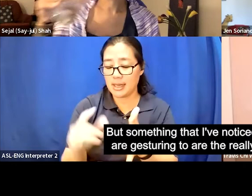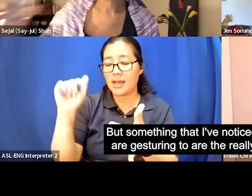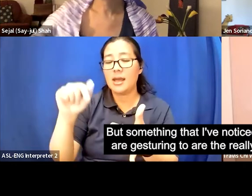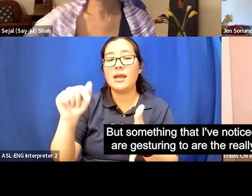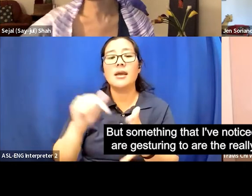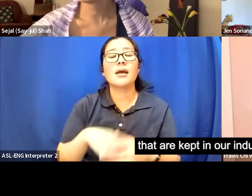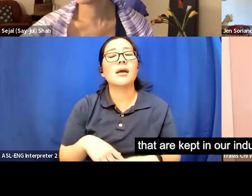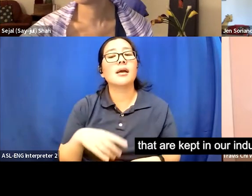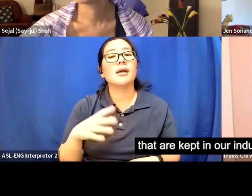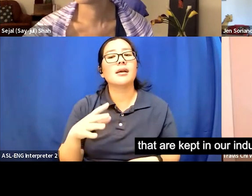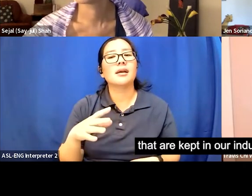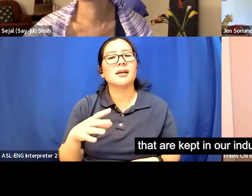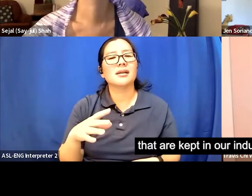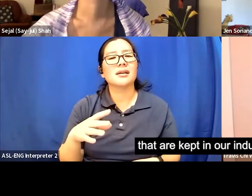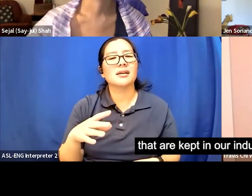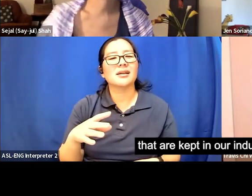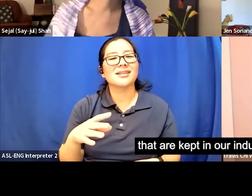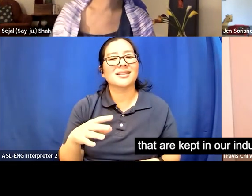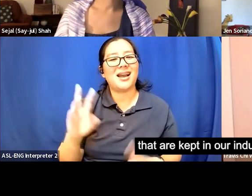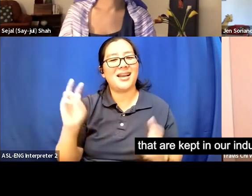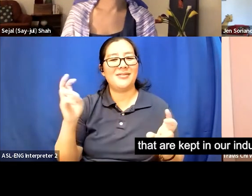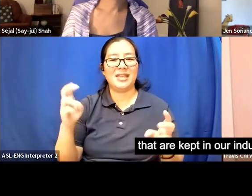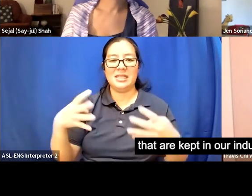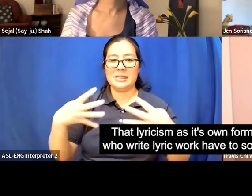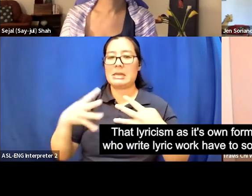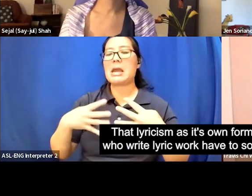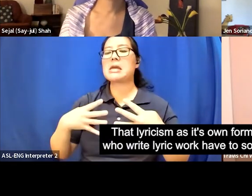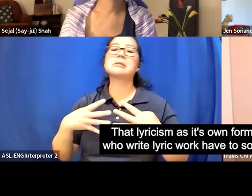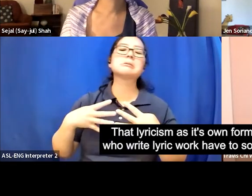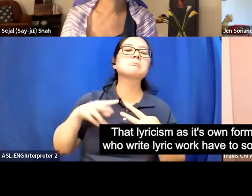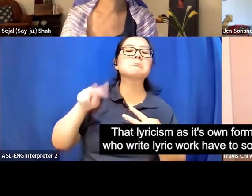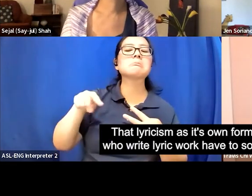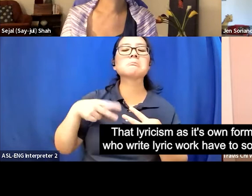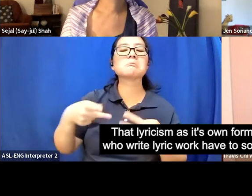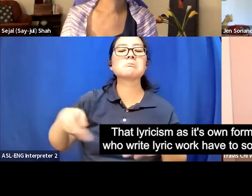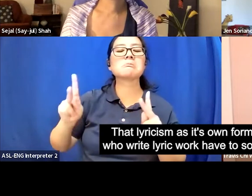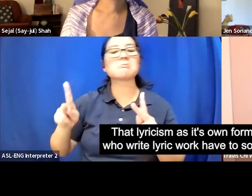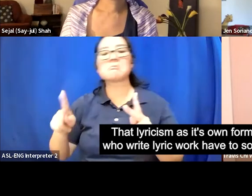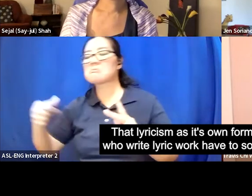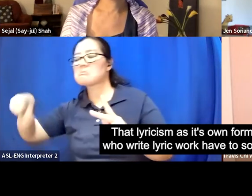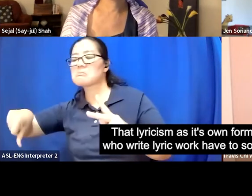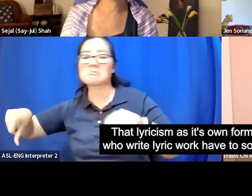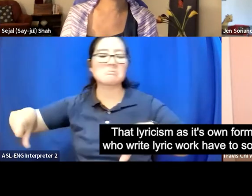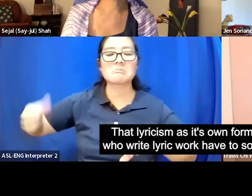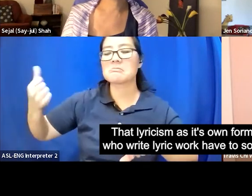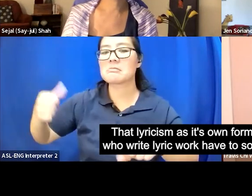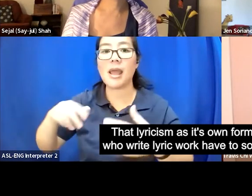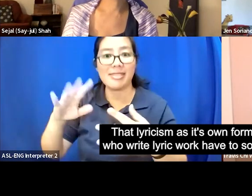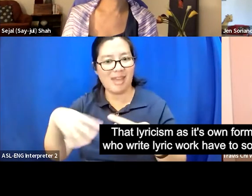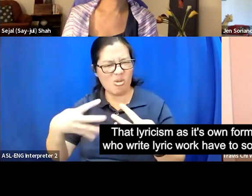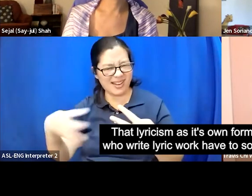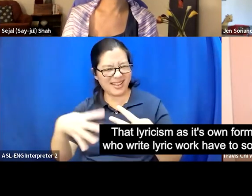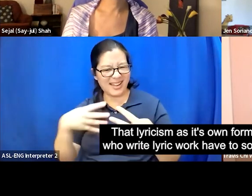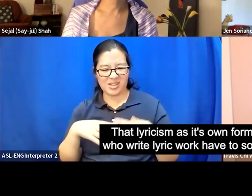perverse gates that are kept in our industry, right? That lyricism as its own form and the